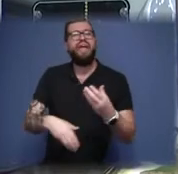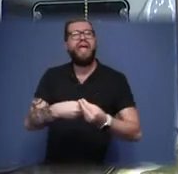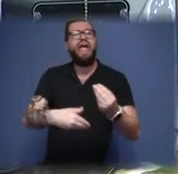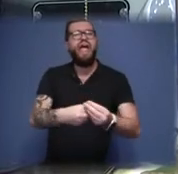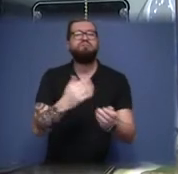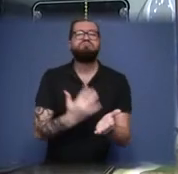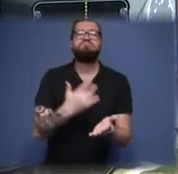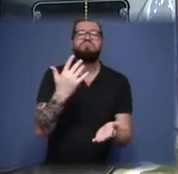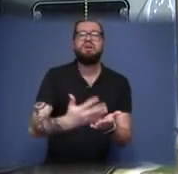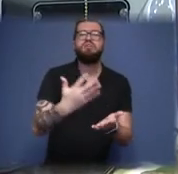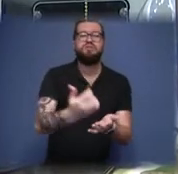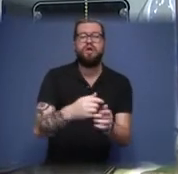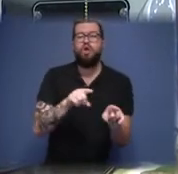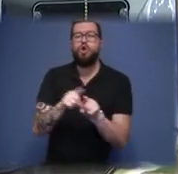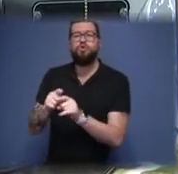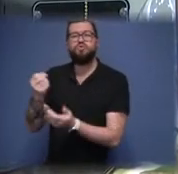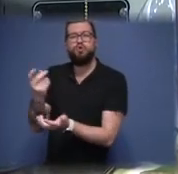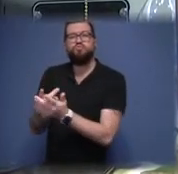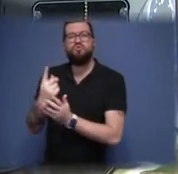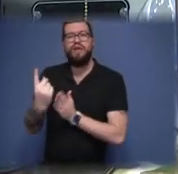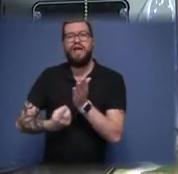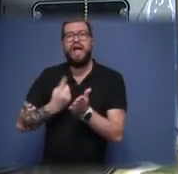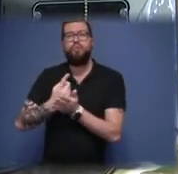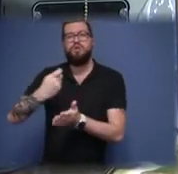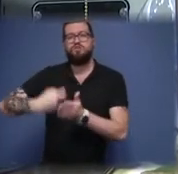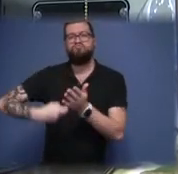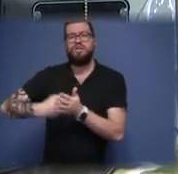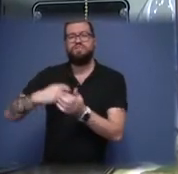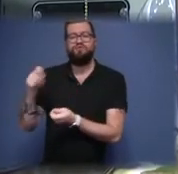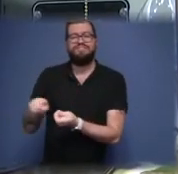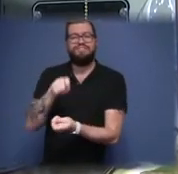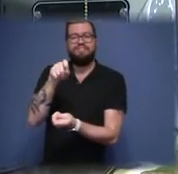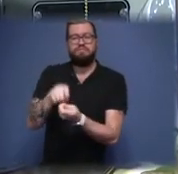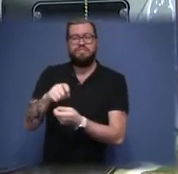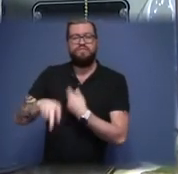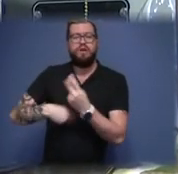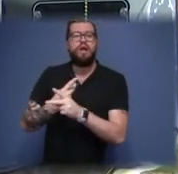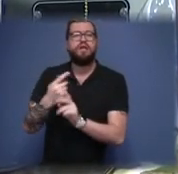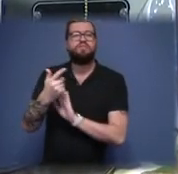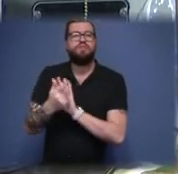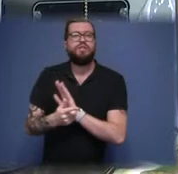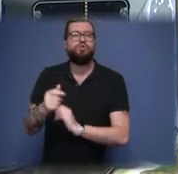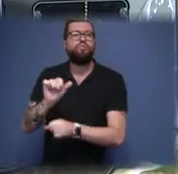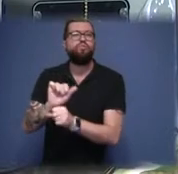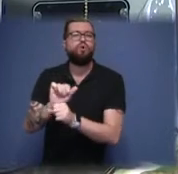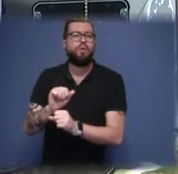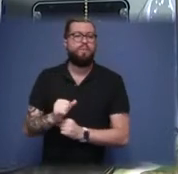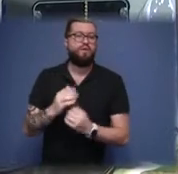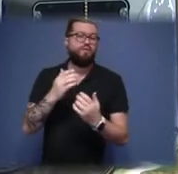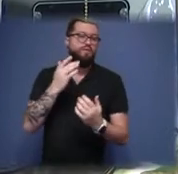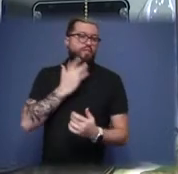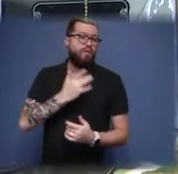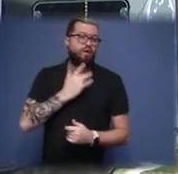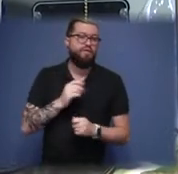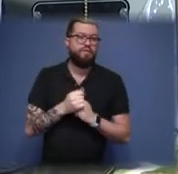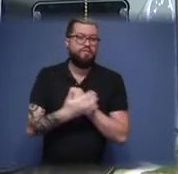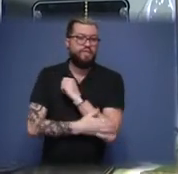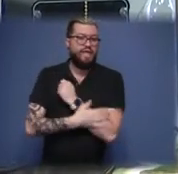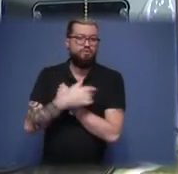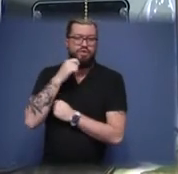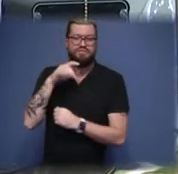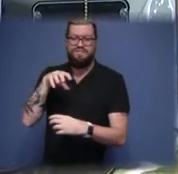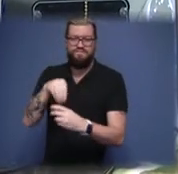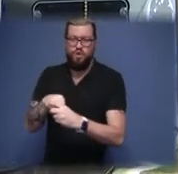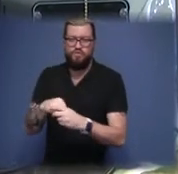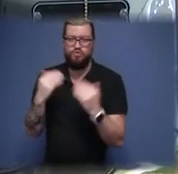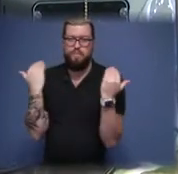then also approved hourly rates for very specific types of legal work. Fortunately, the county doesn't routinely enter into bankruptcy